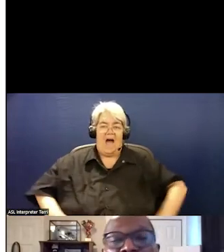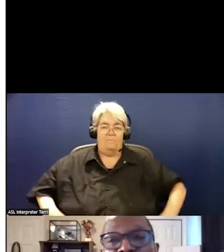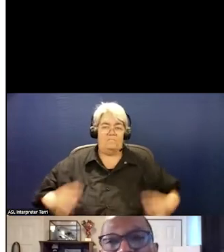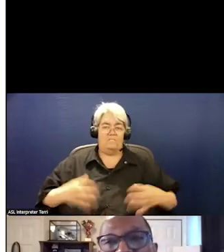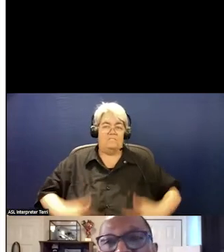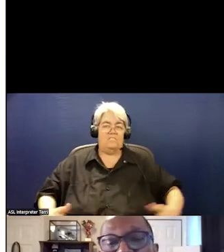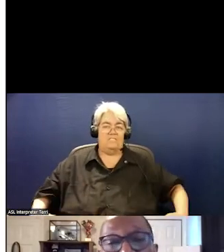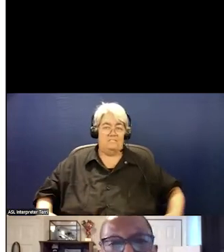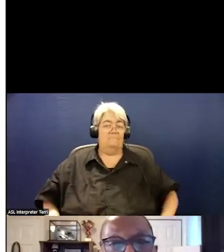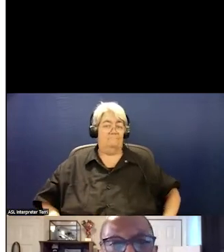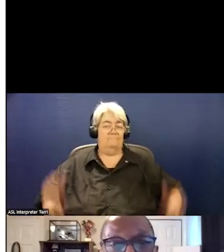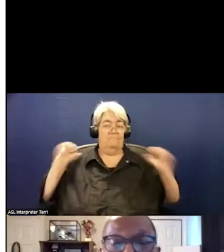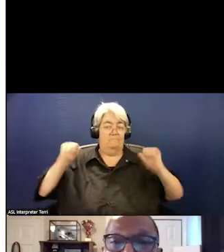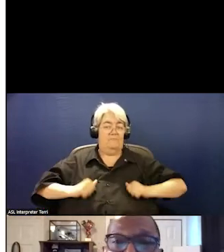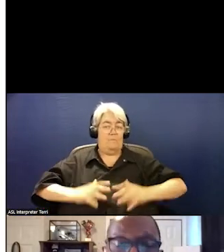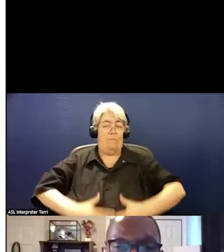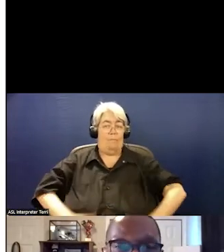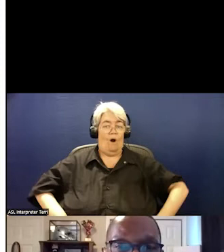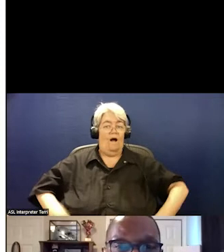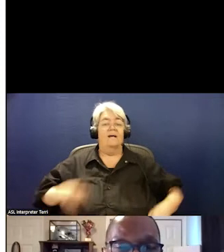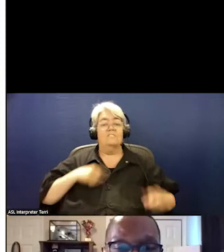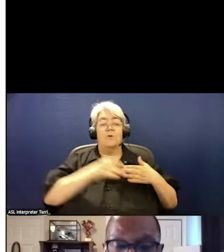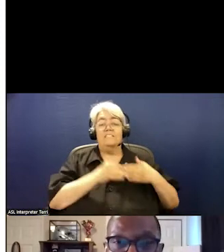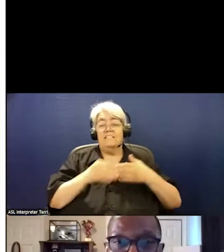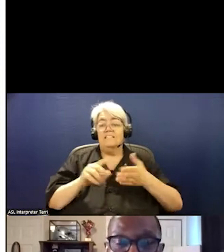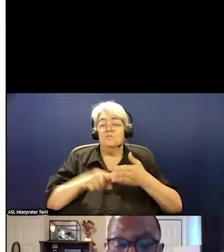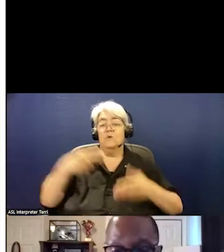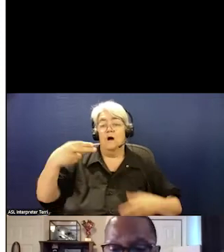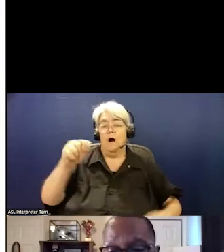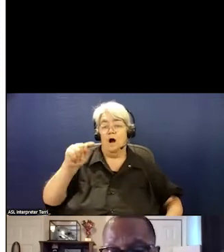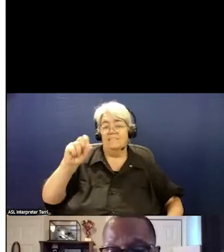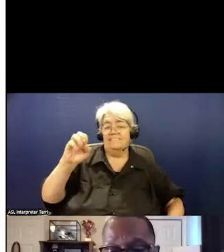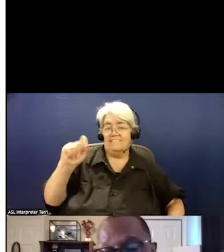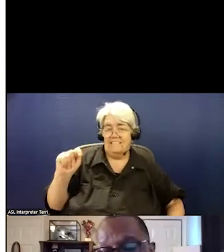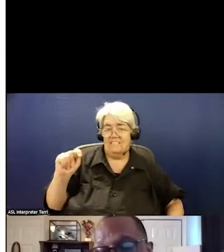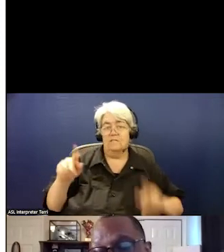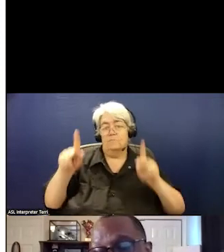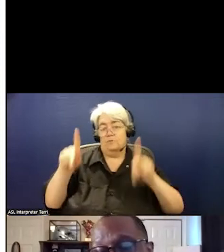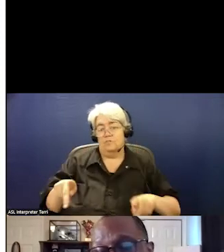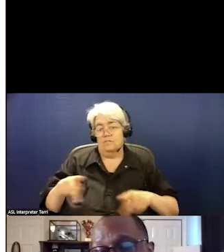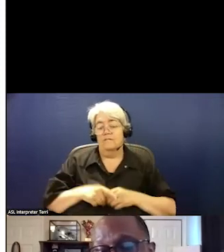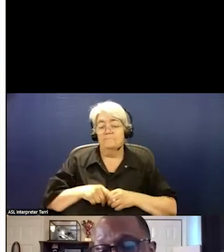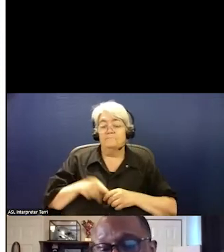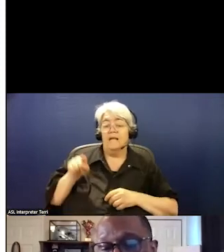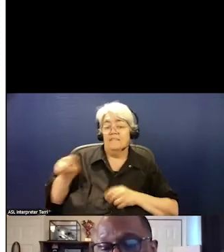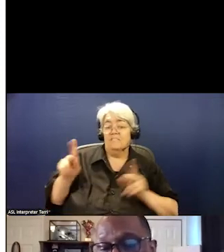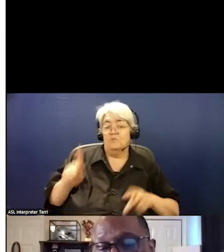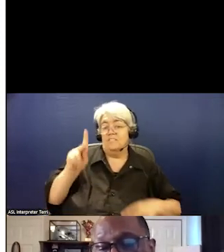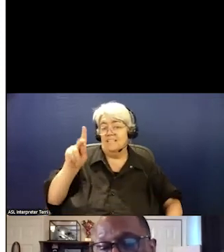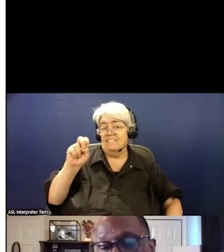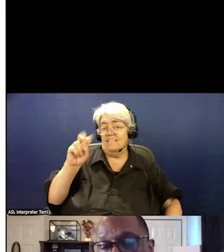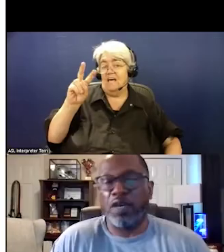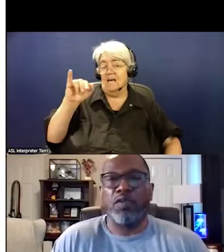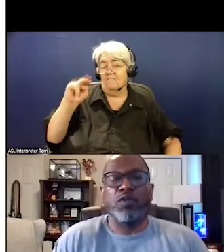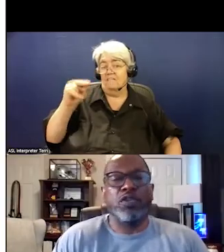us into our hot seat. And as a reminder to our hot seat participant today, who happens to be Kevin Huckshorn, Executive